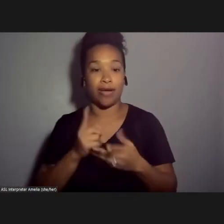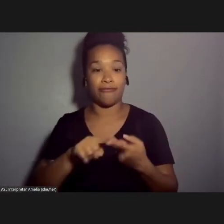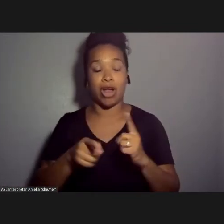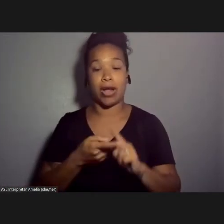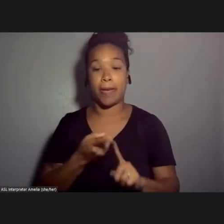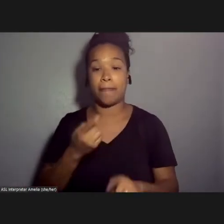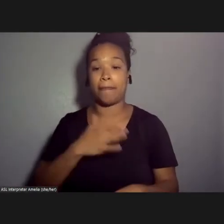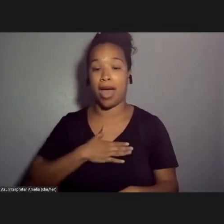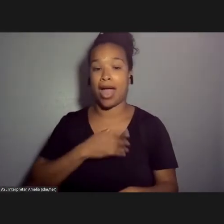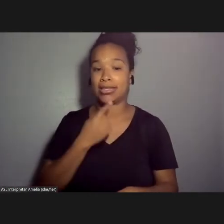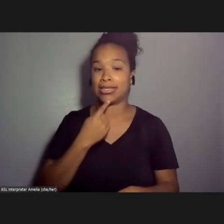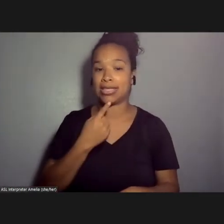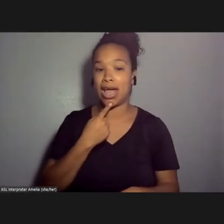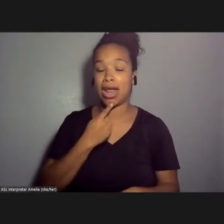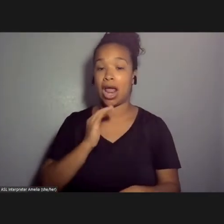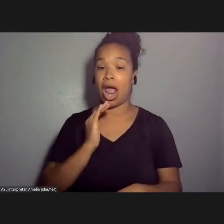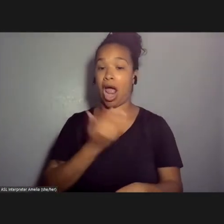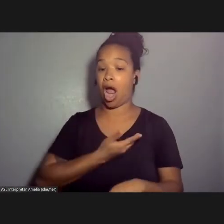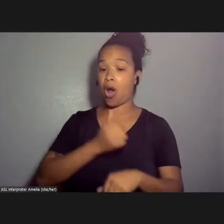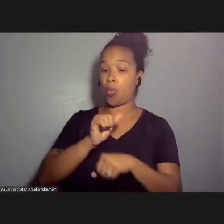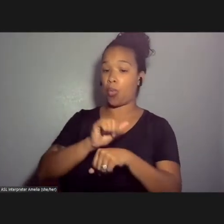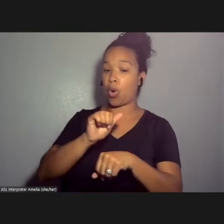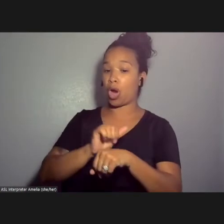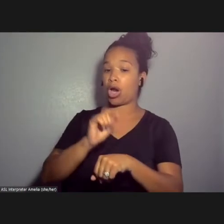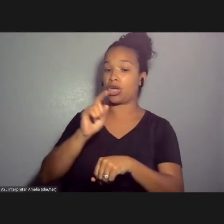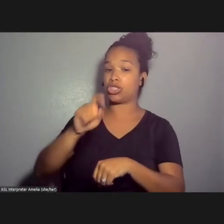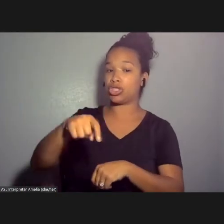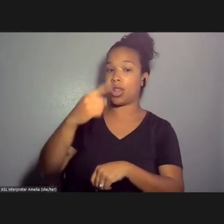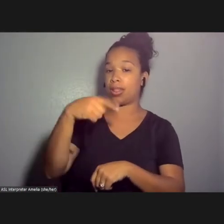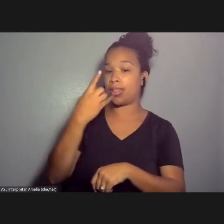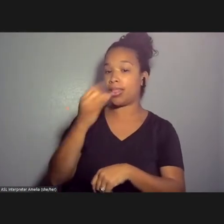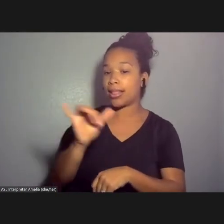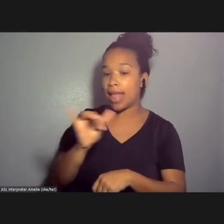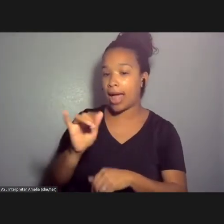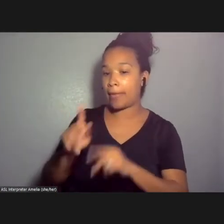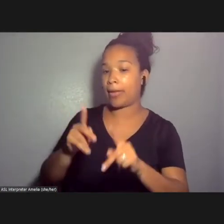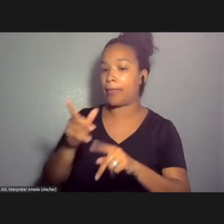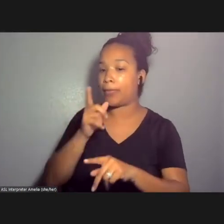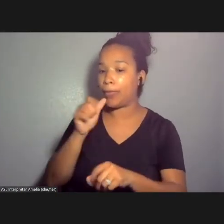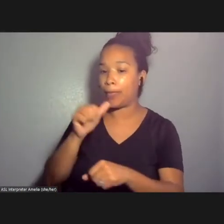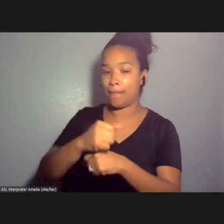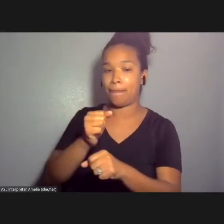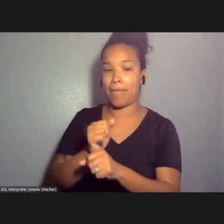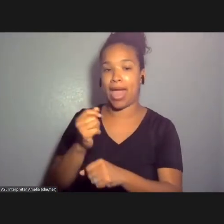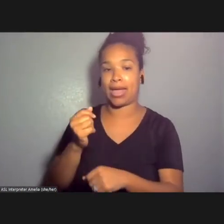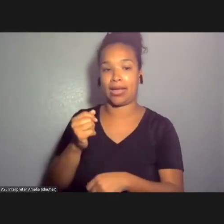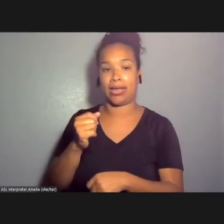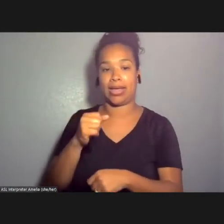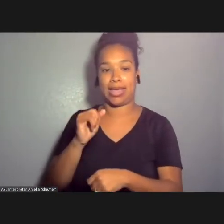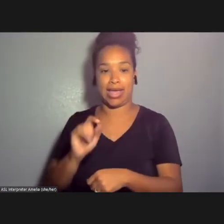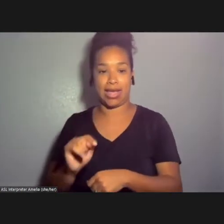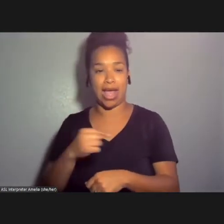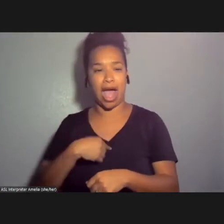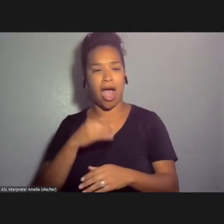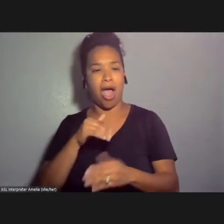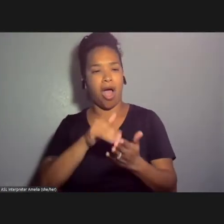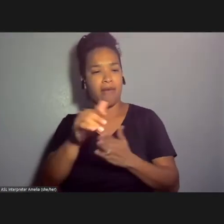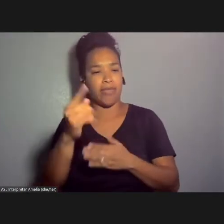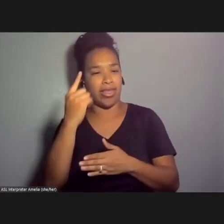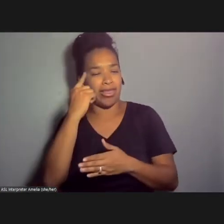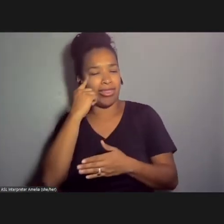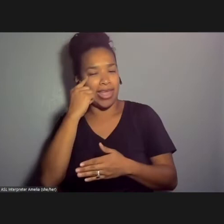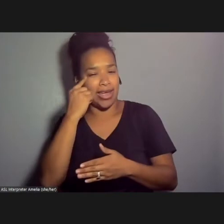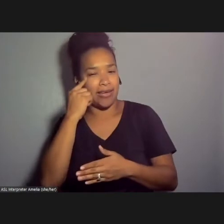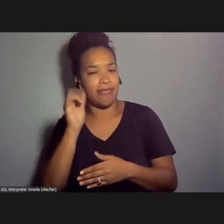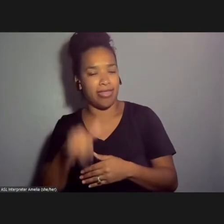should look like the people who make it." I often think of that when I stand in the room of new collaborators.